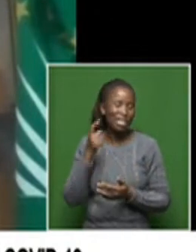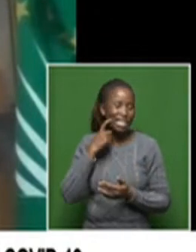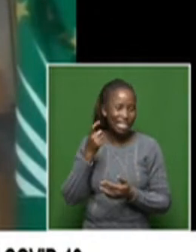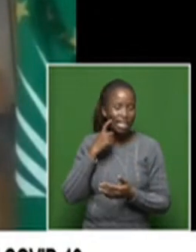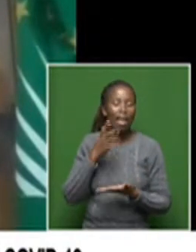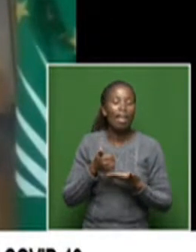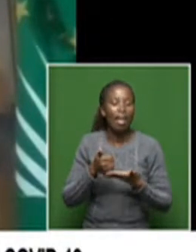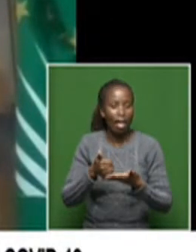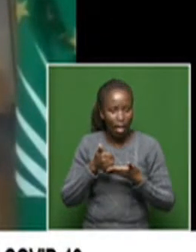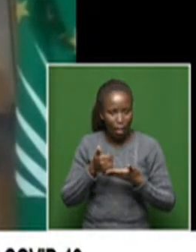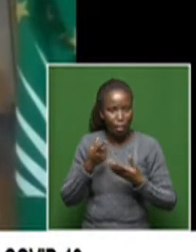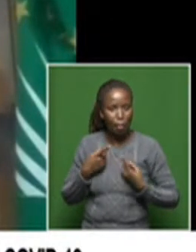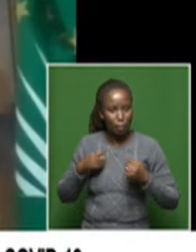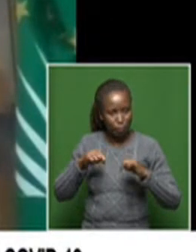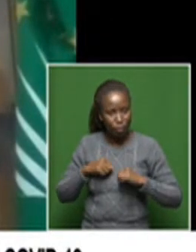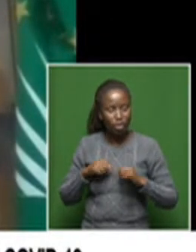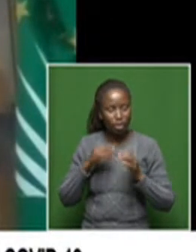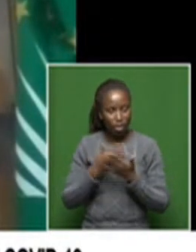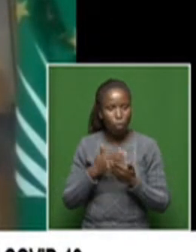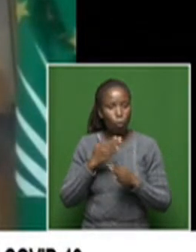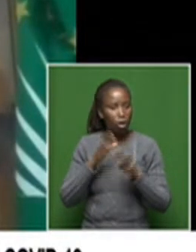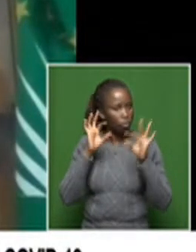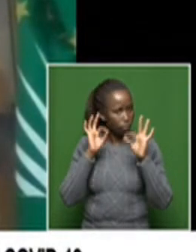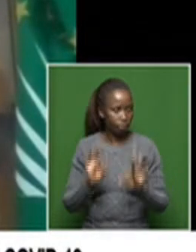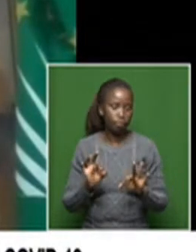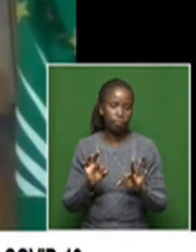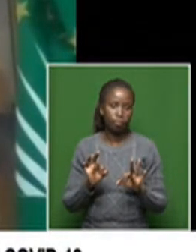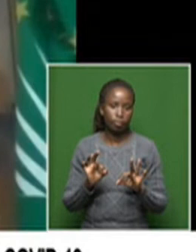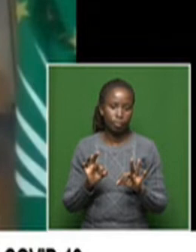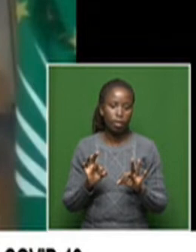and help us, and it has to be effective against